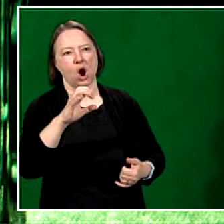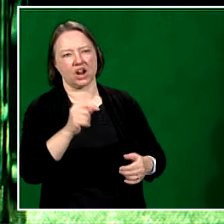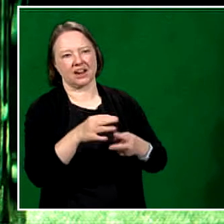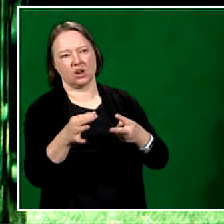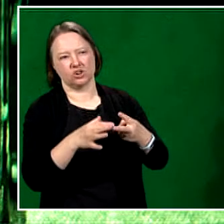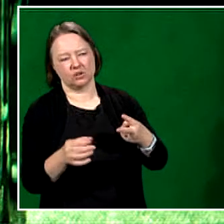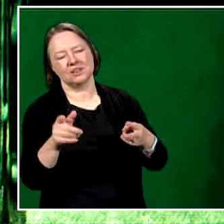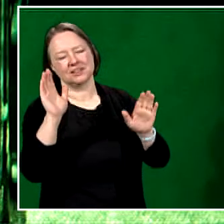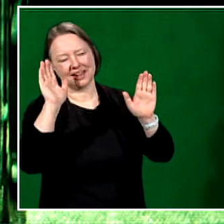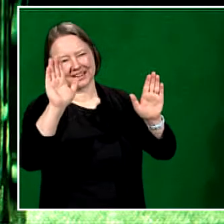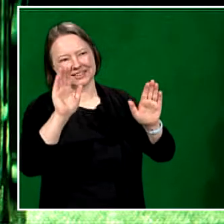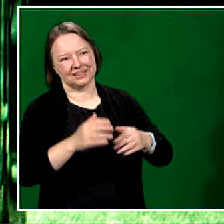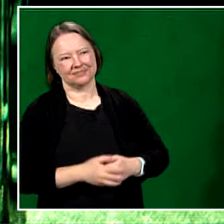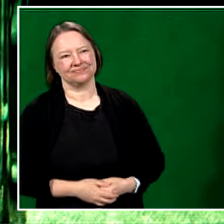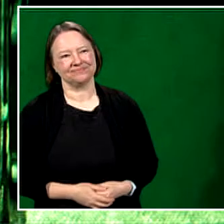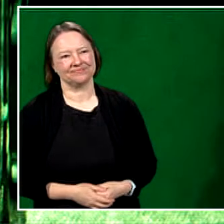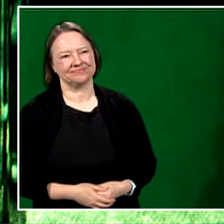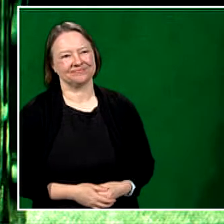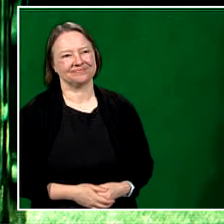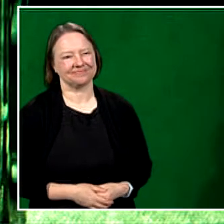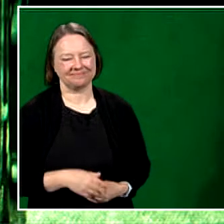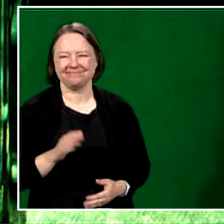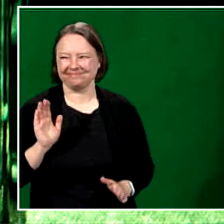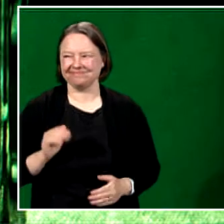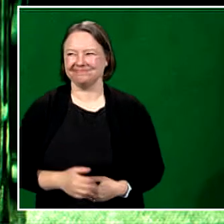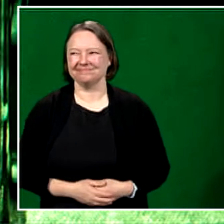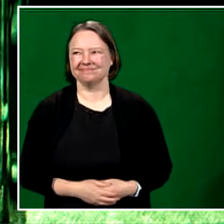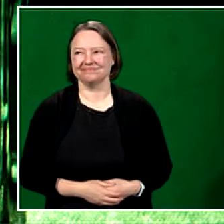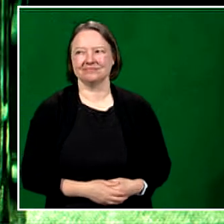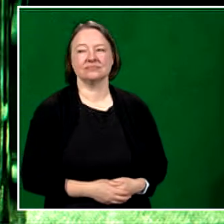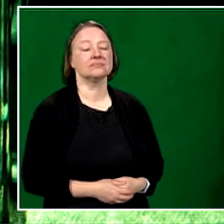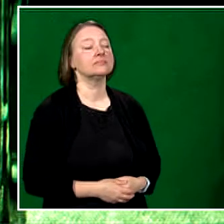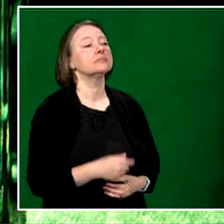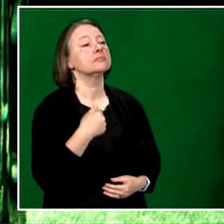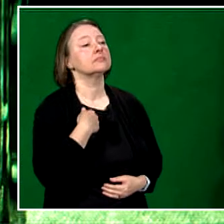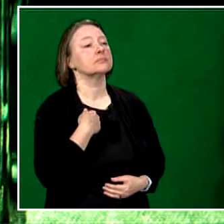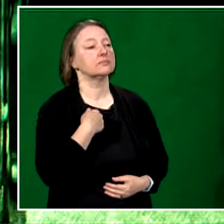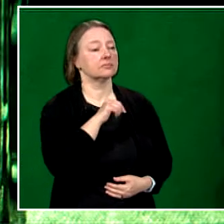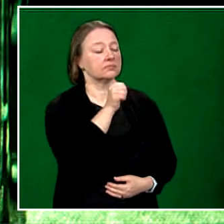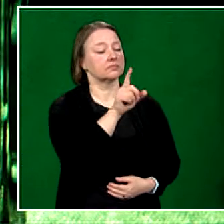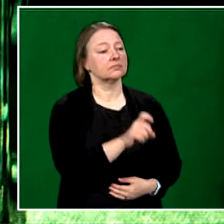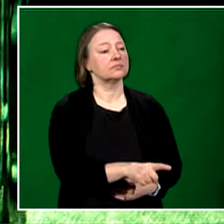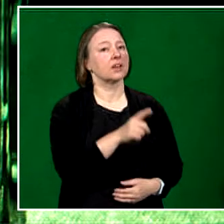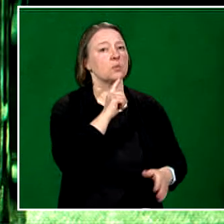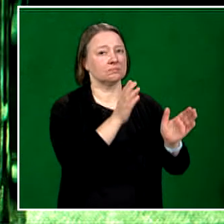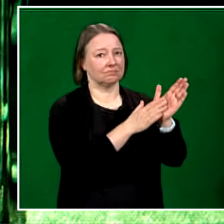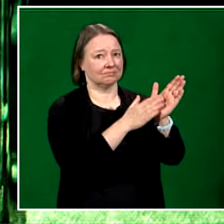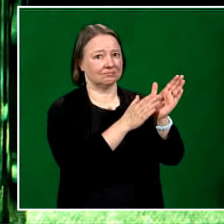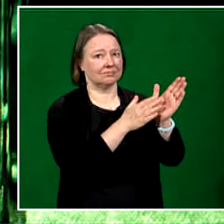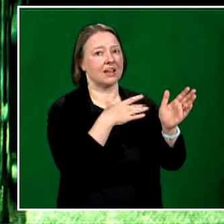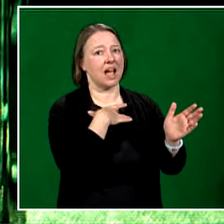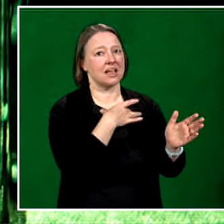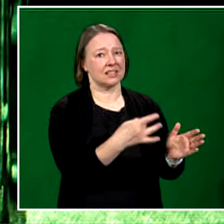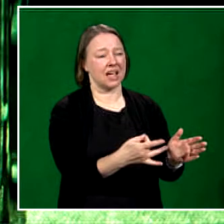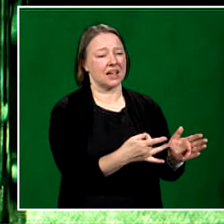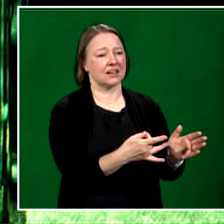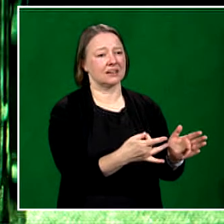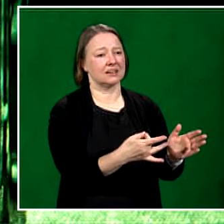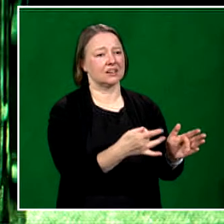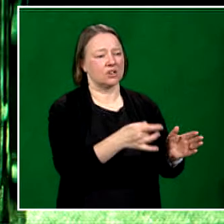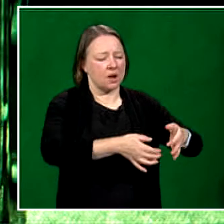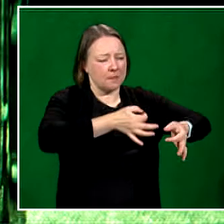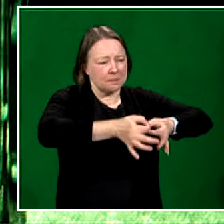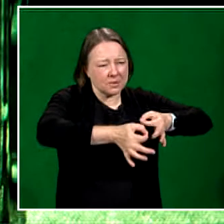excellent. Right. And I wanted to commend you. I really liked your breakdown